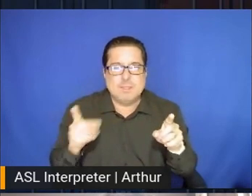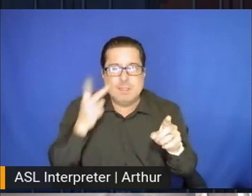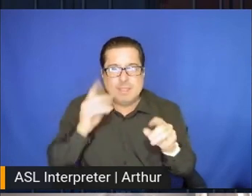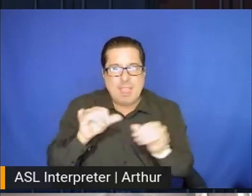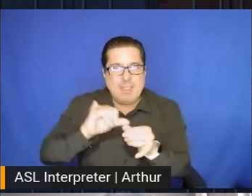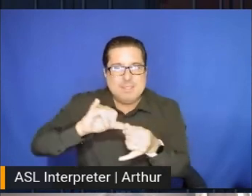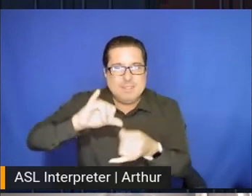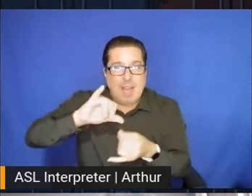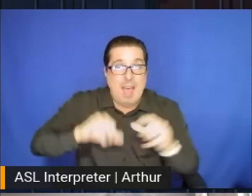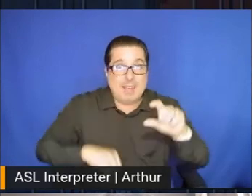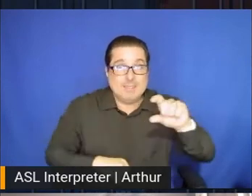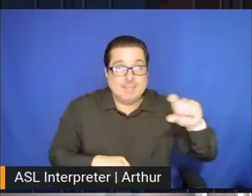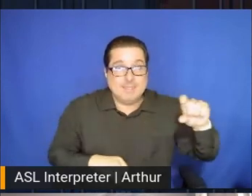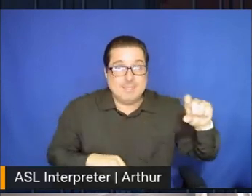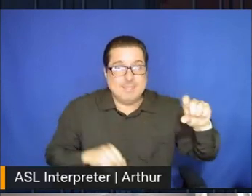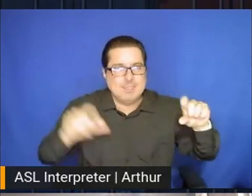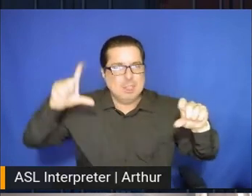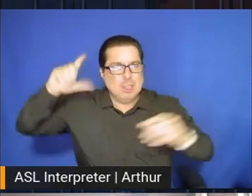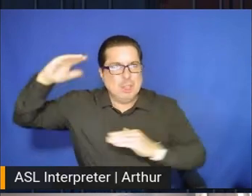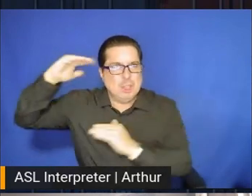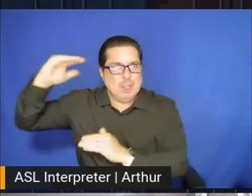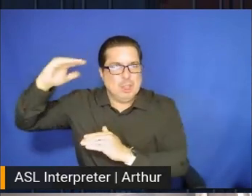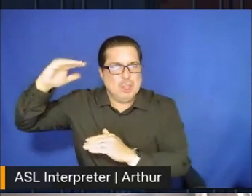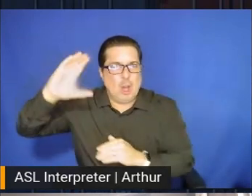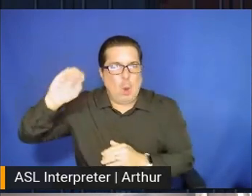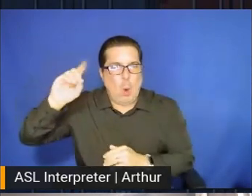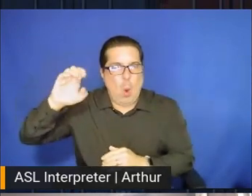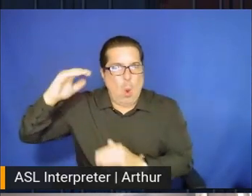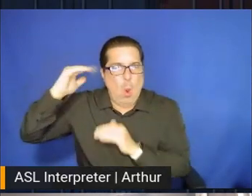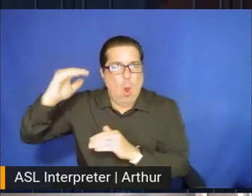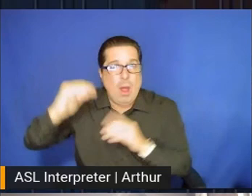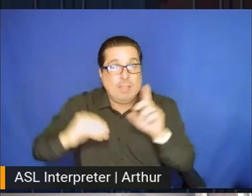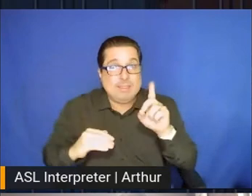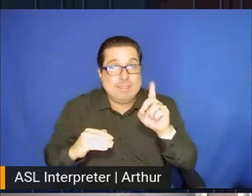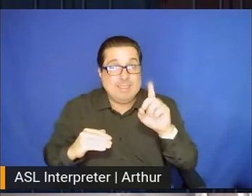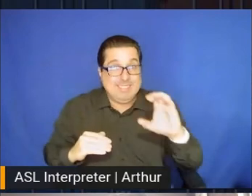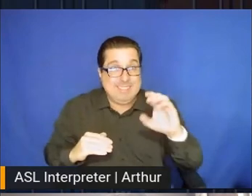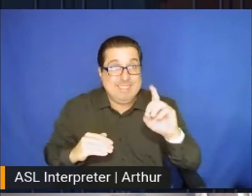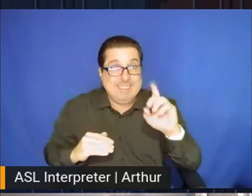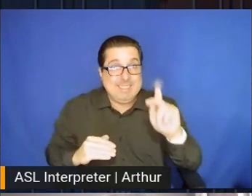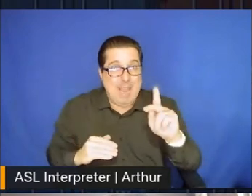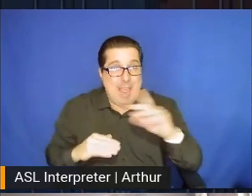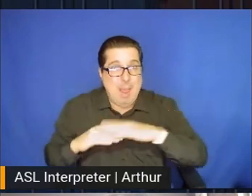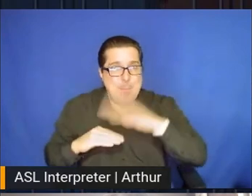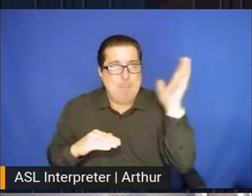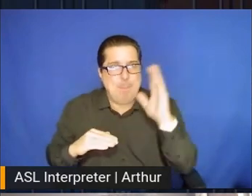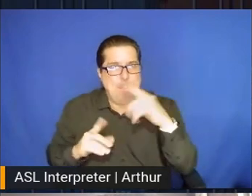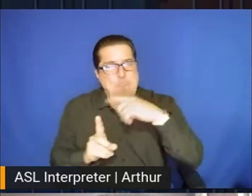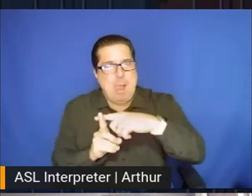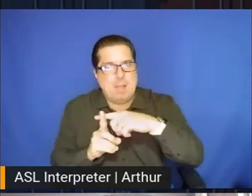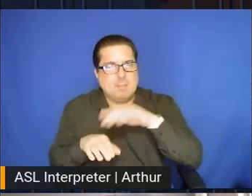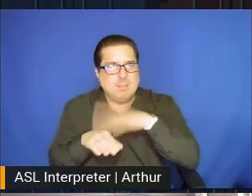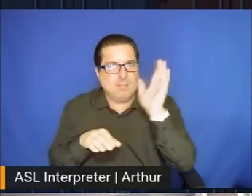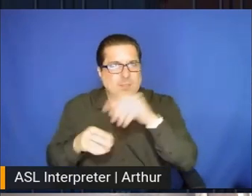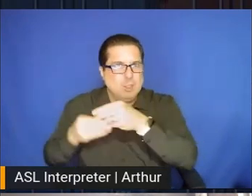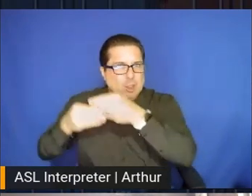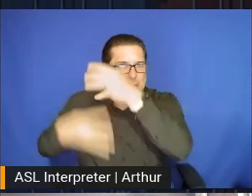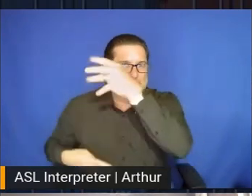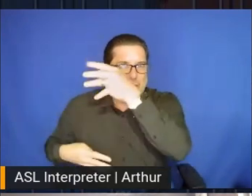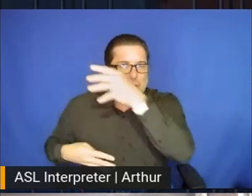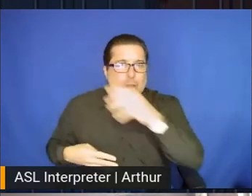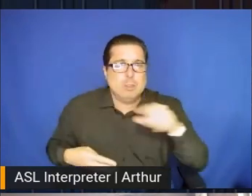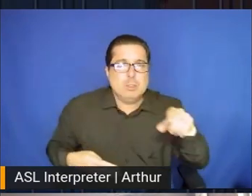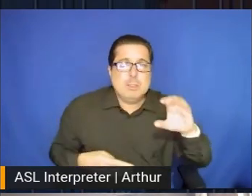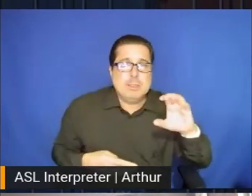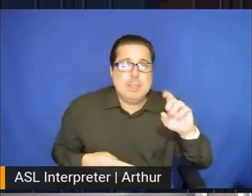code in cdk8s plus and what it generates. Ellie, would you like to take it away in terms of what it generates? Yeah, I think